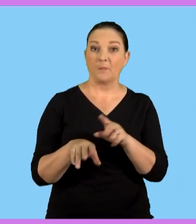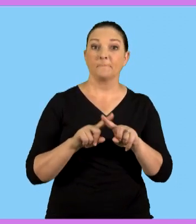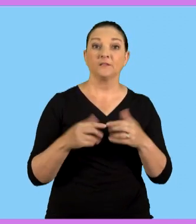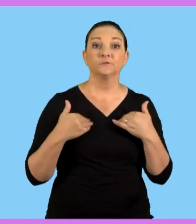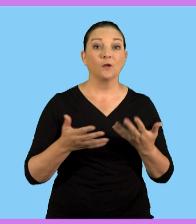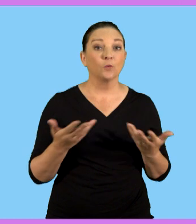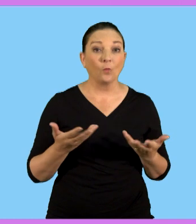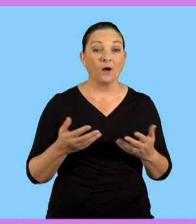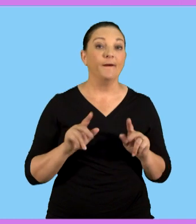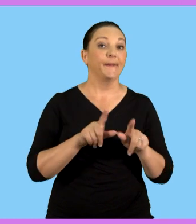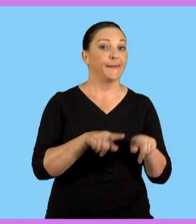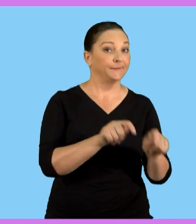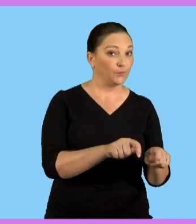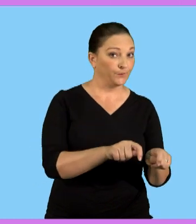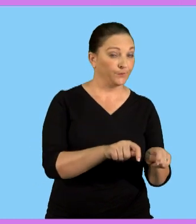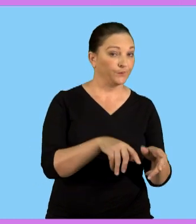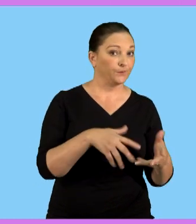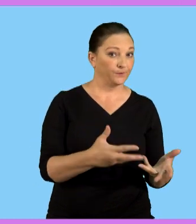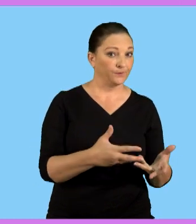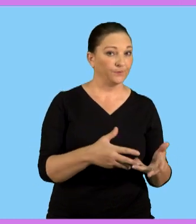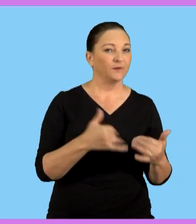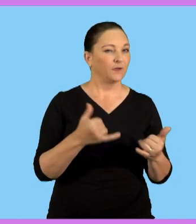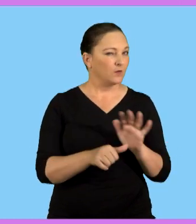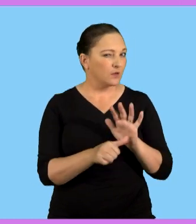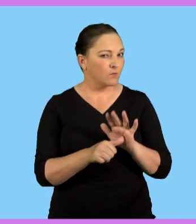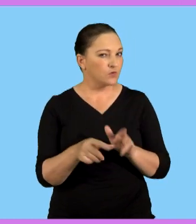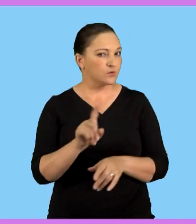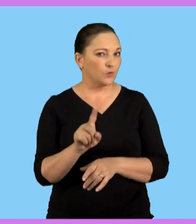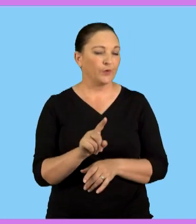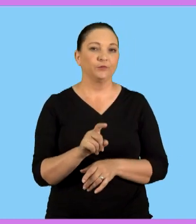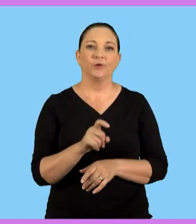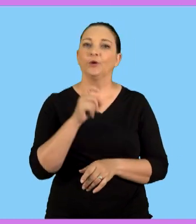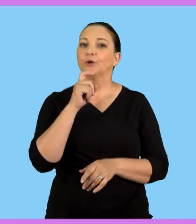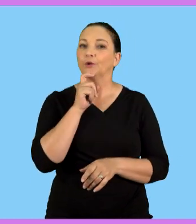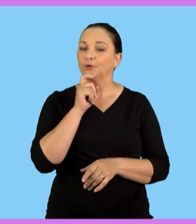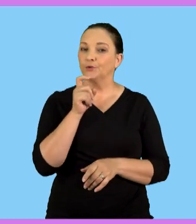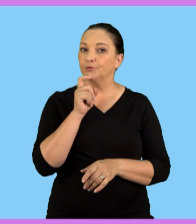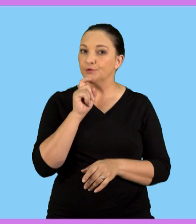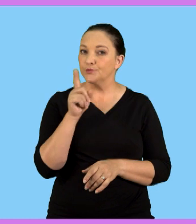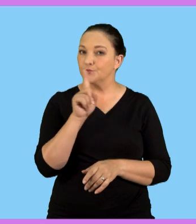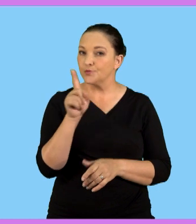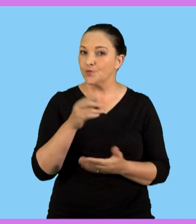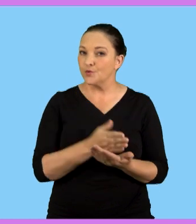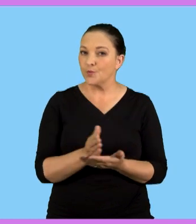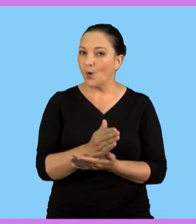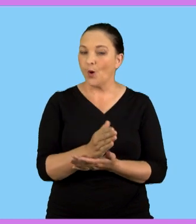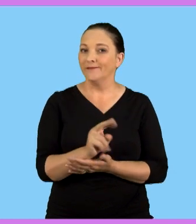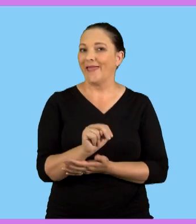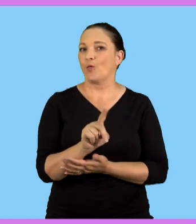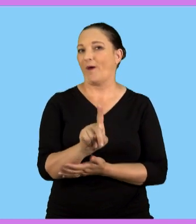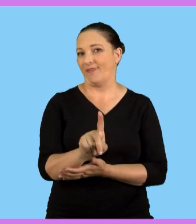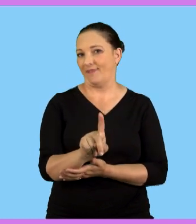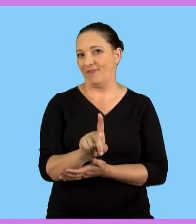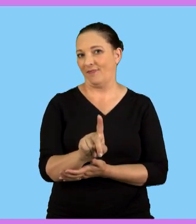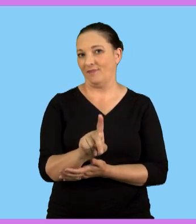from Cape Town. So here's Cape Town, right? And what else is important? It's traveling on the N1, right?